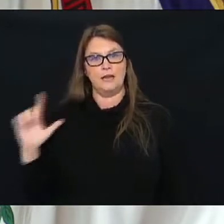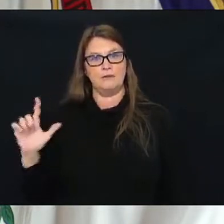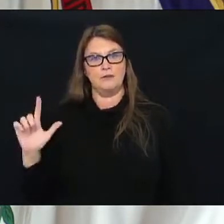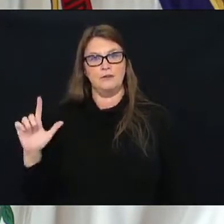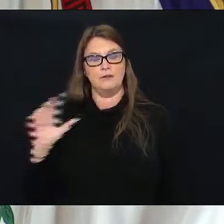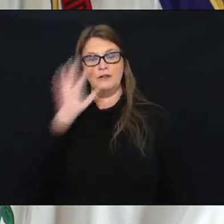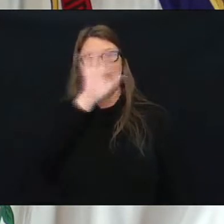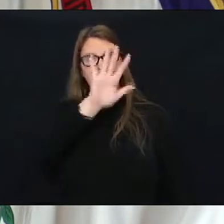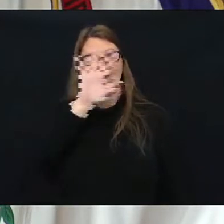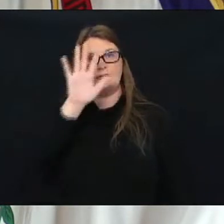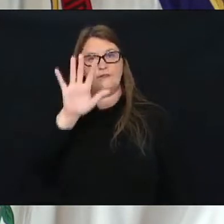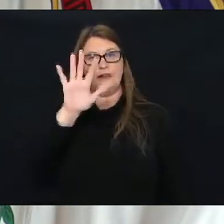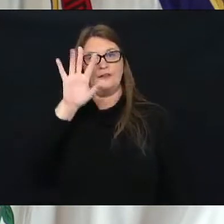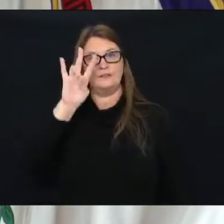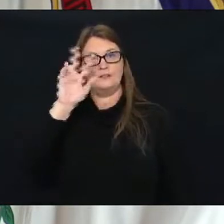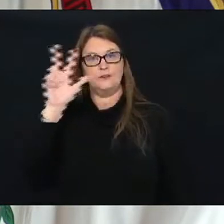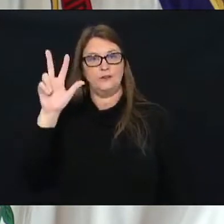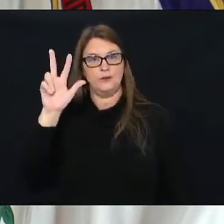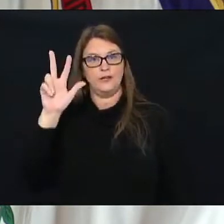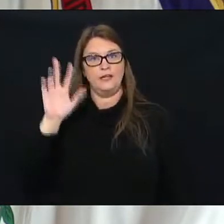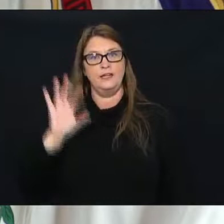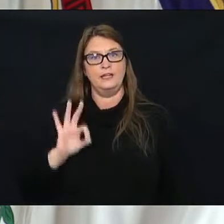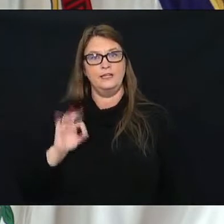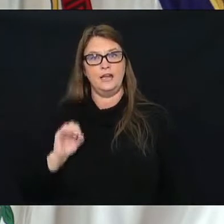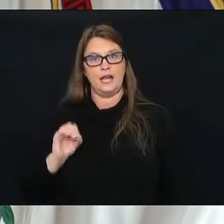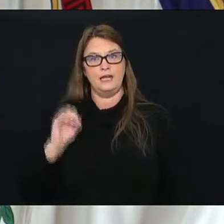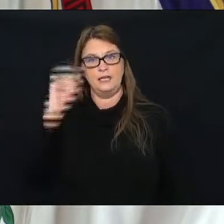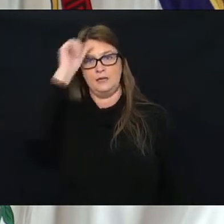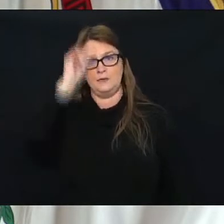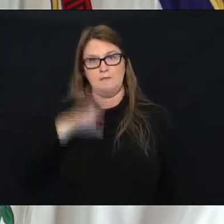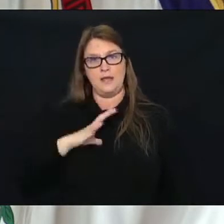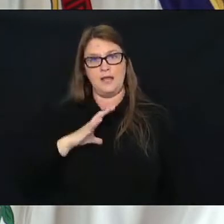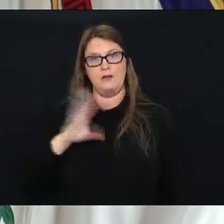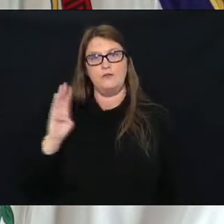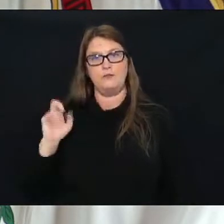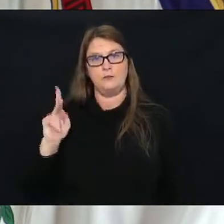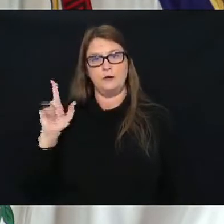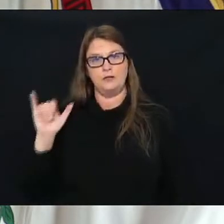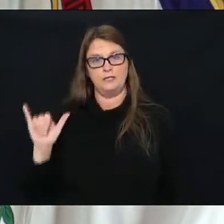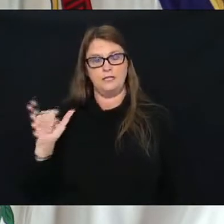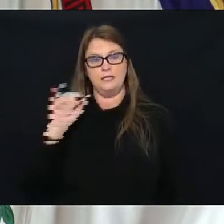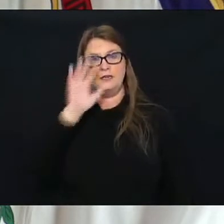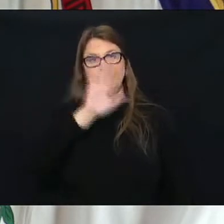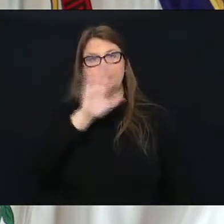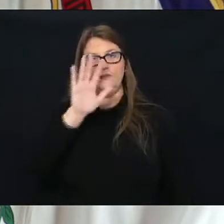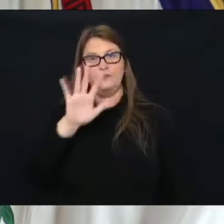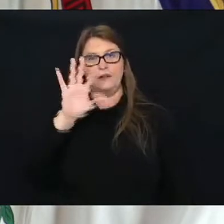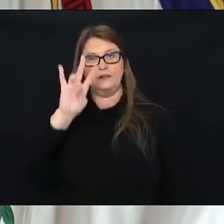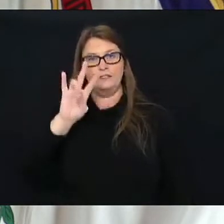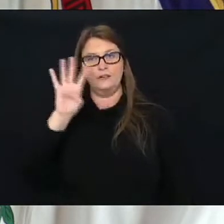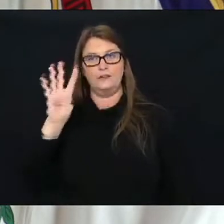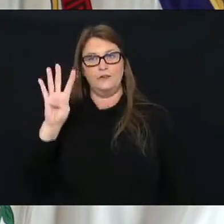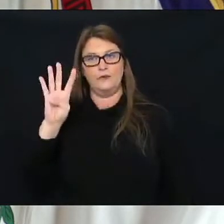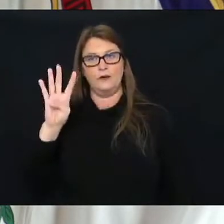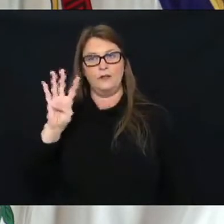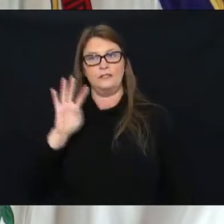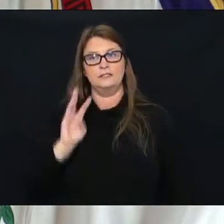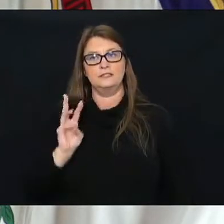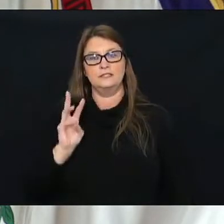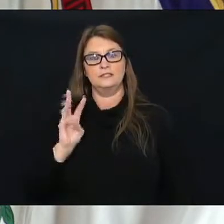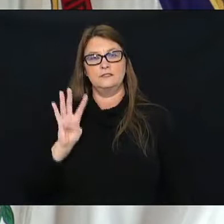The 5,573rd death, a 90-year-old male from Berkeley County. The 5,574th death,